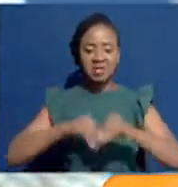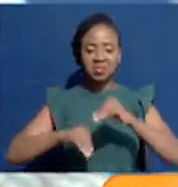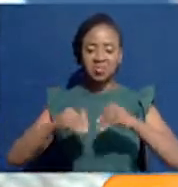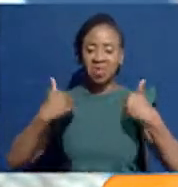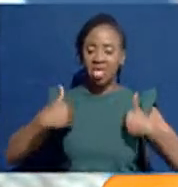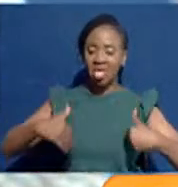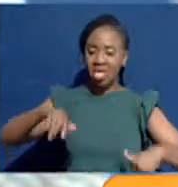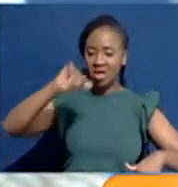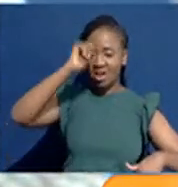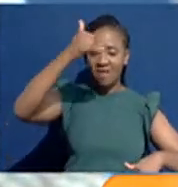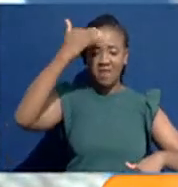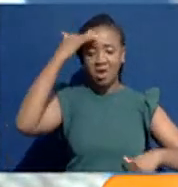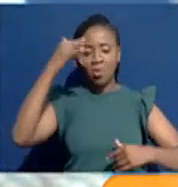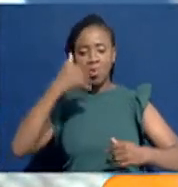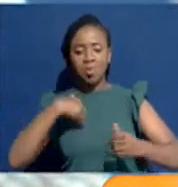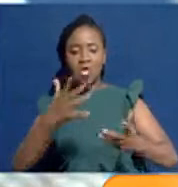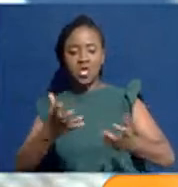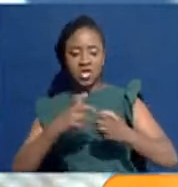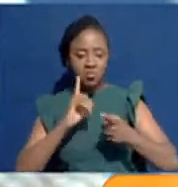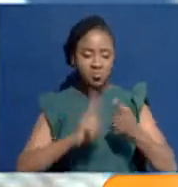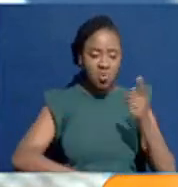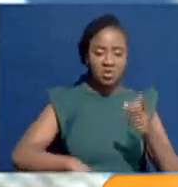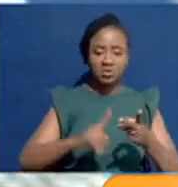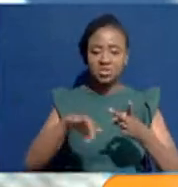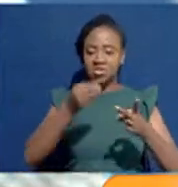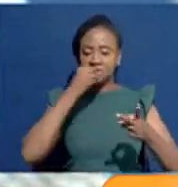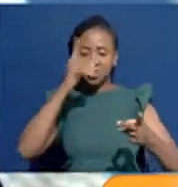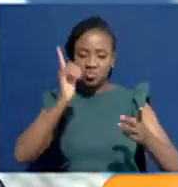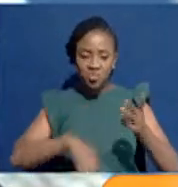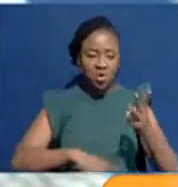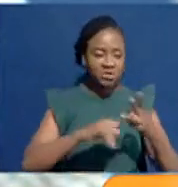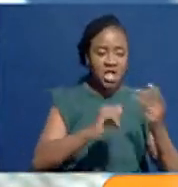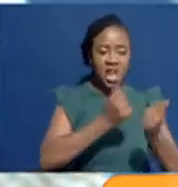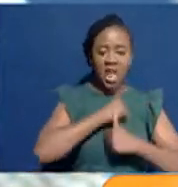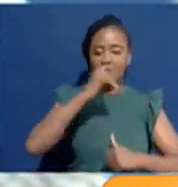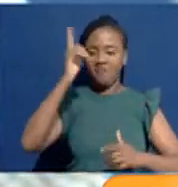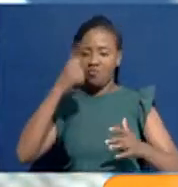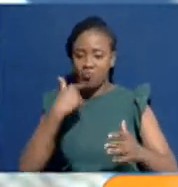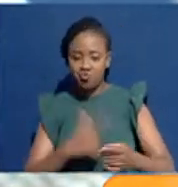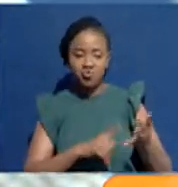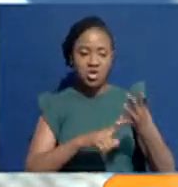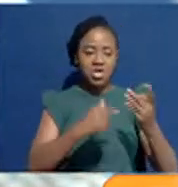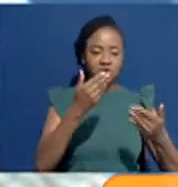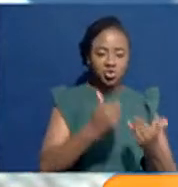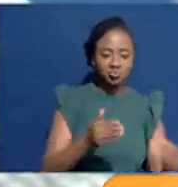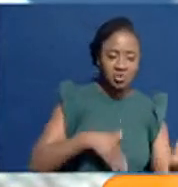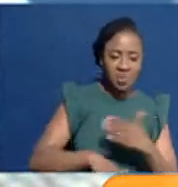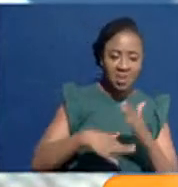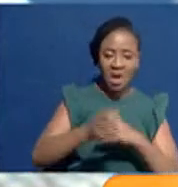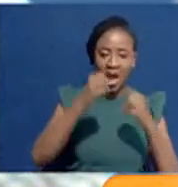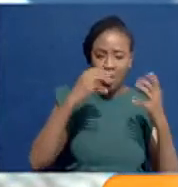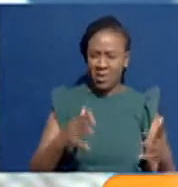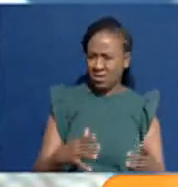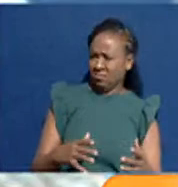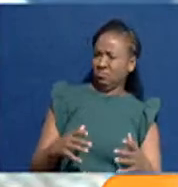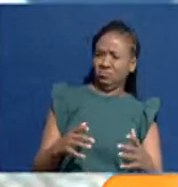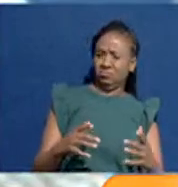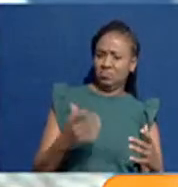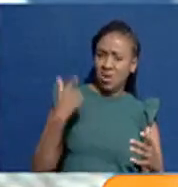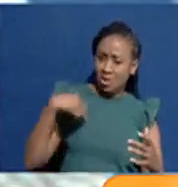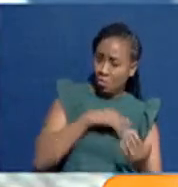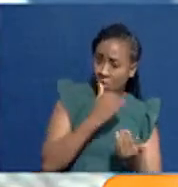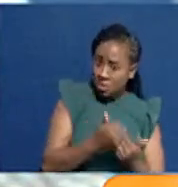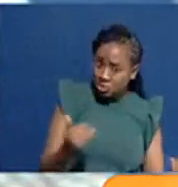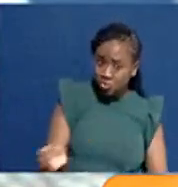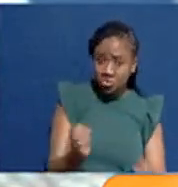to be, what you're supposed to eat, who you're supposed to love, how many children you're supposed to have. We are not children, Osoro. We are